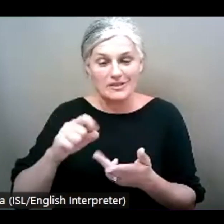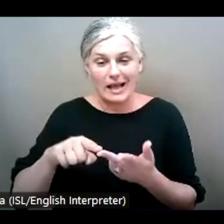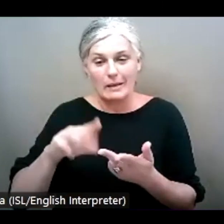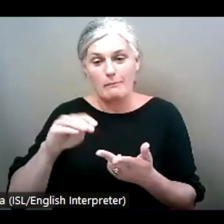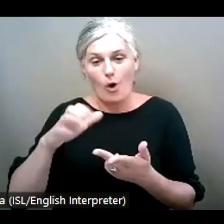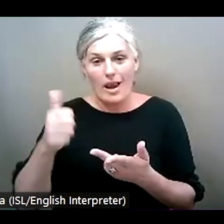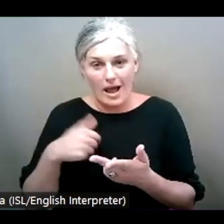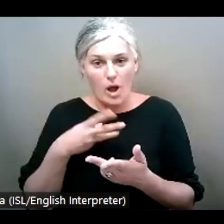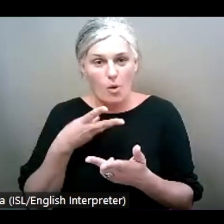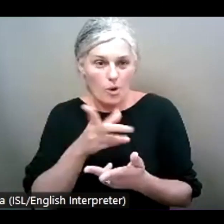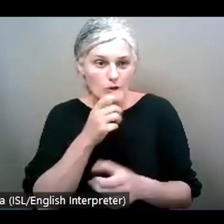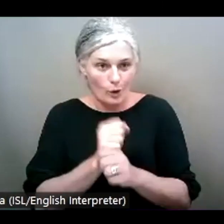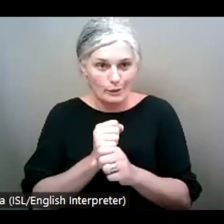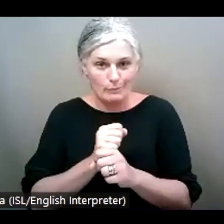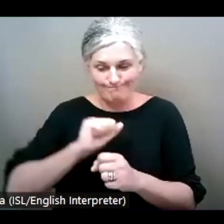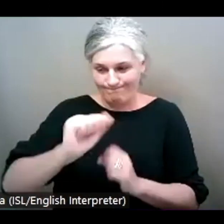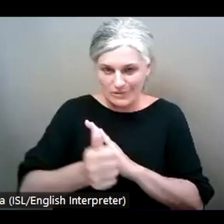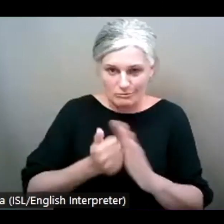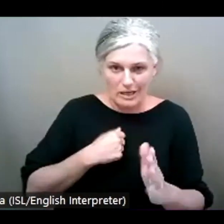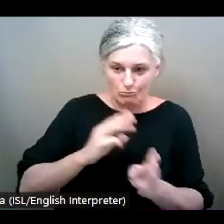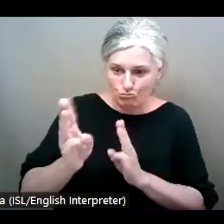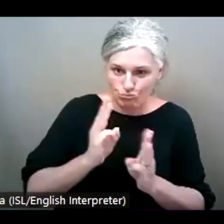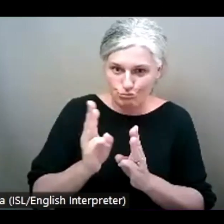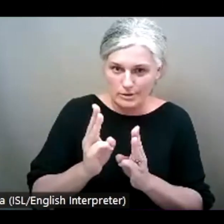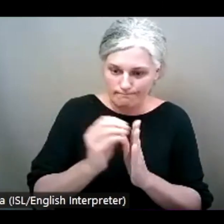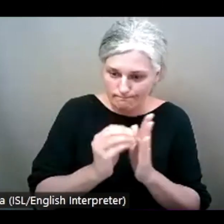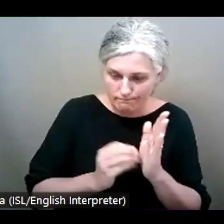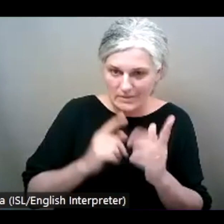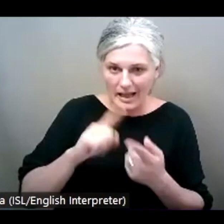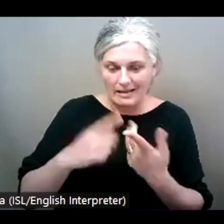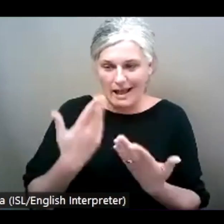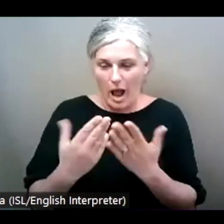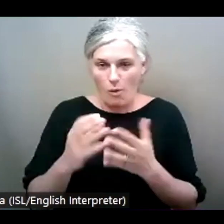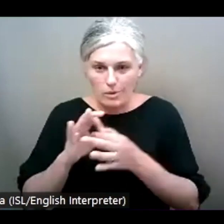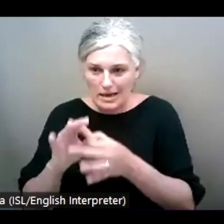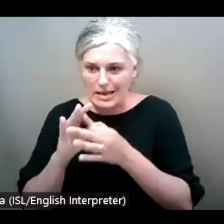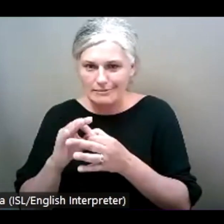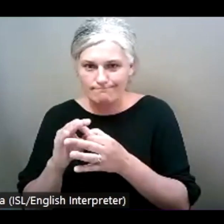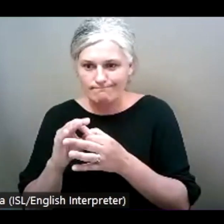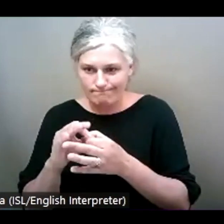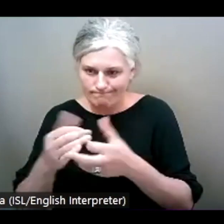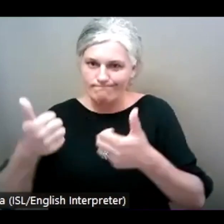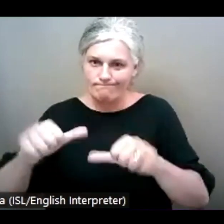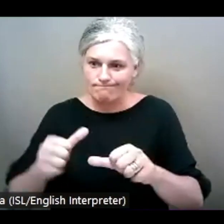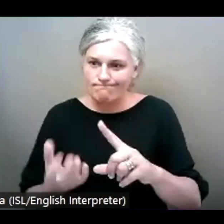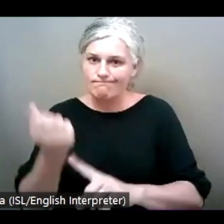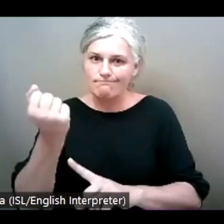implications for policy development and investment in effective inclusion of disabled